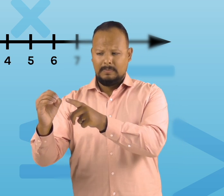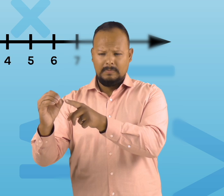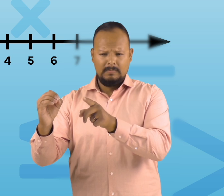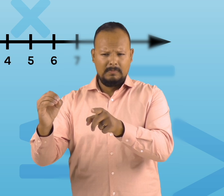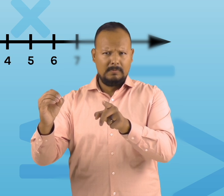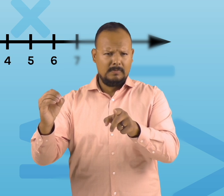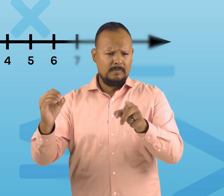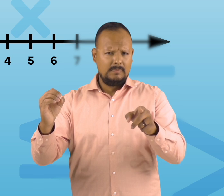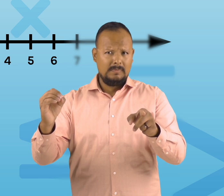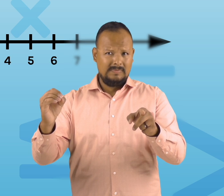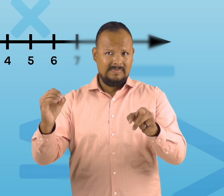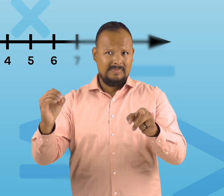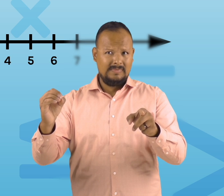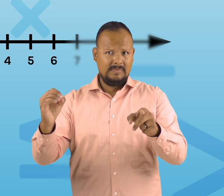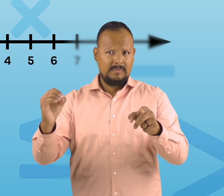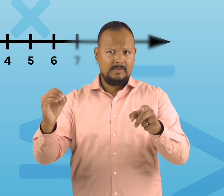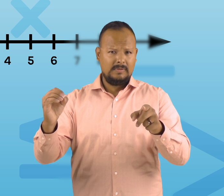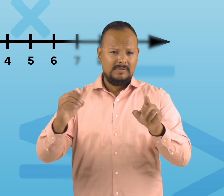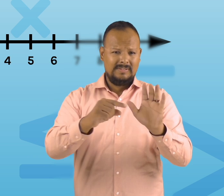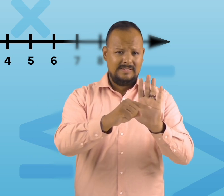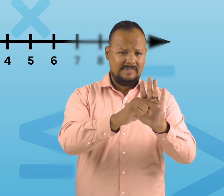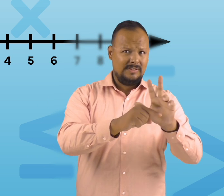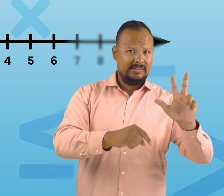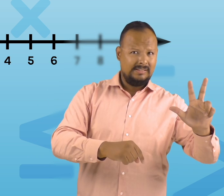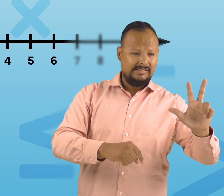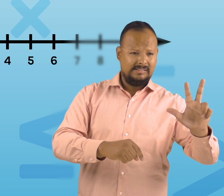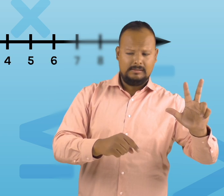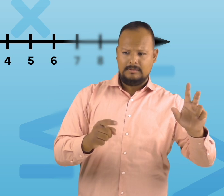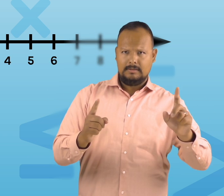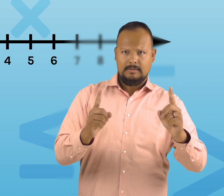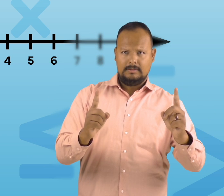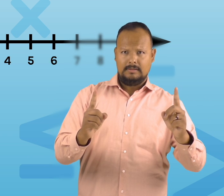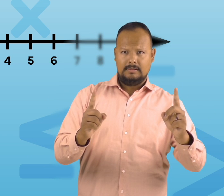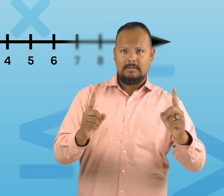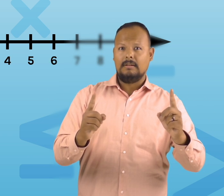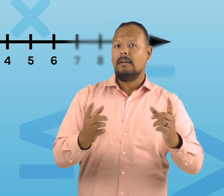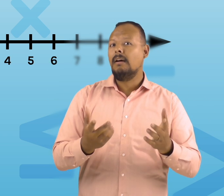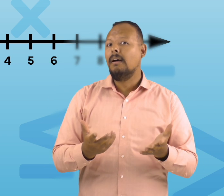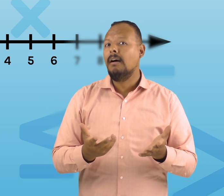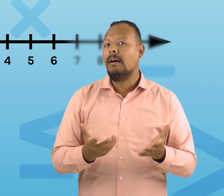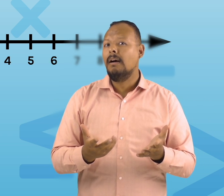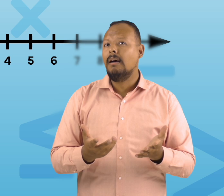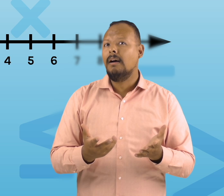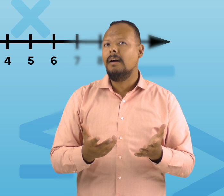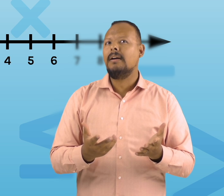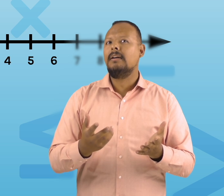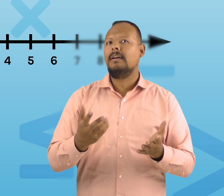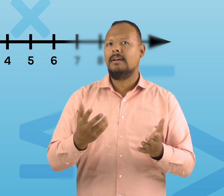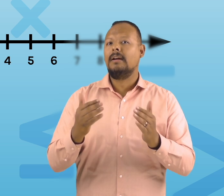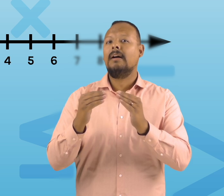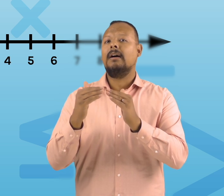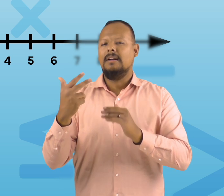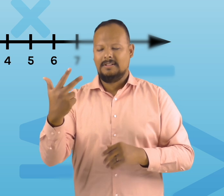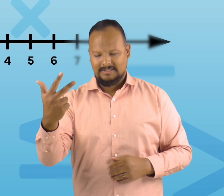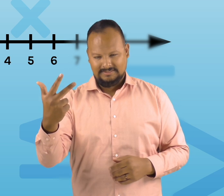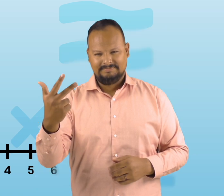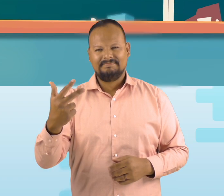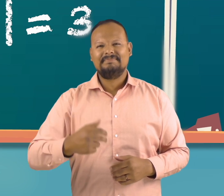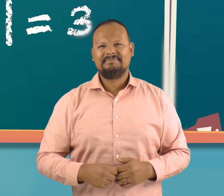3 equals 3. Because negative 3 is 3 units away from 0.